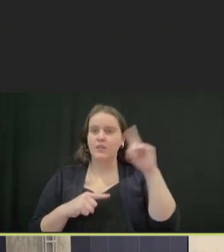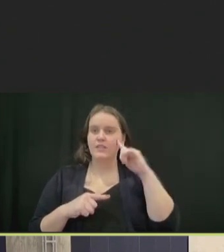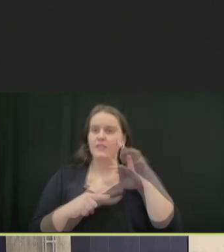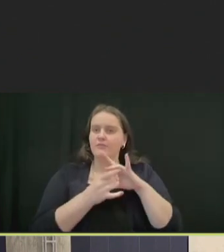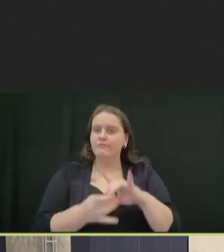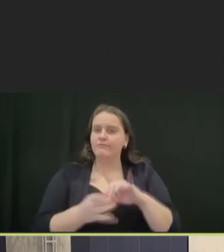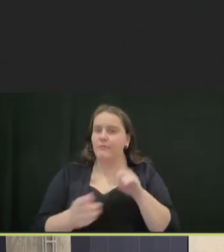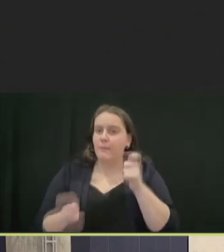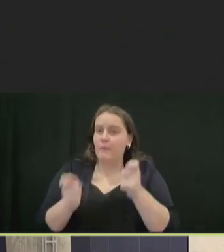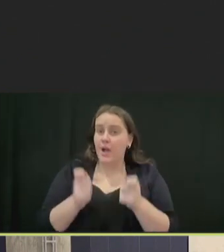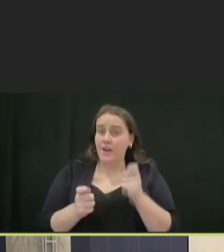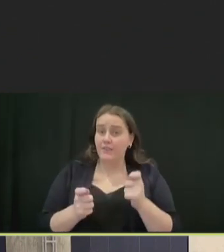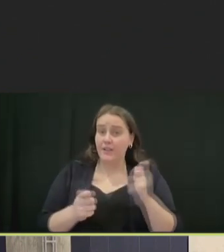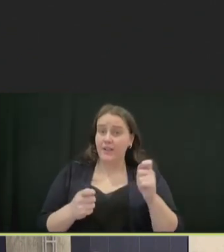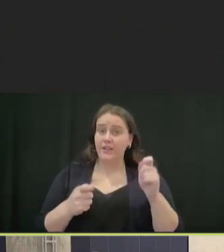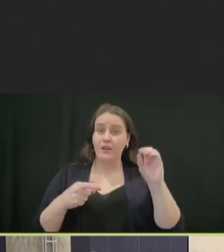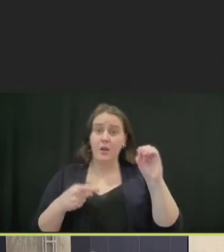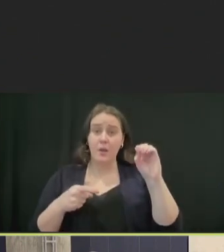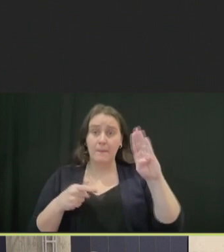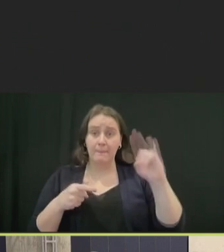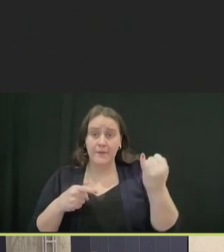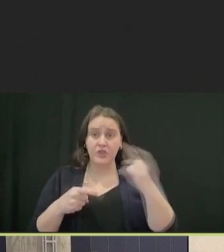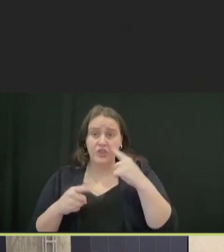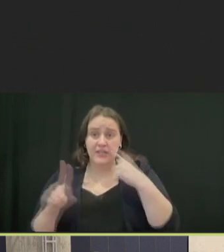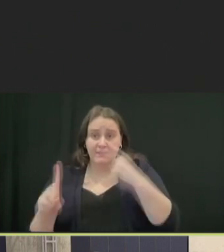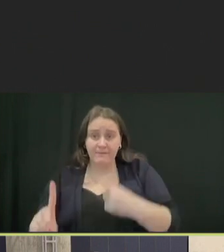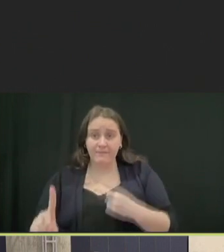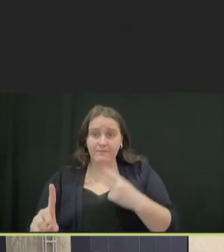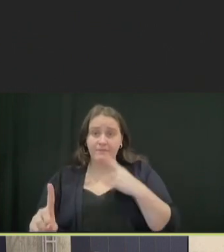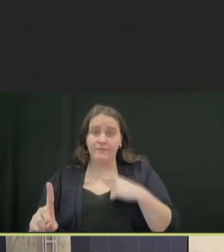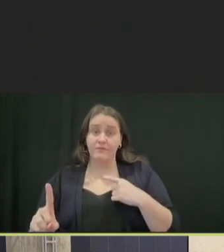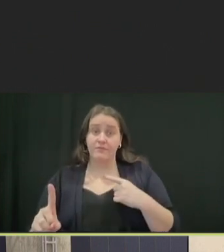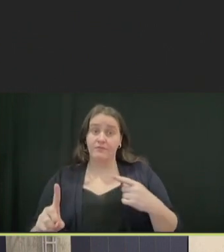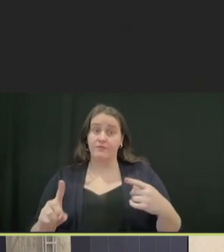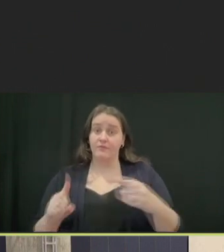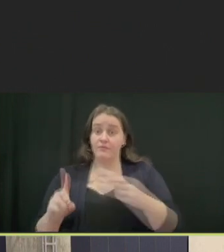4 to state that